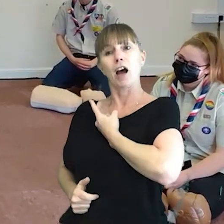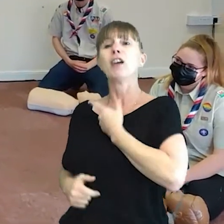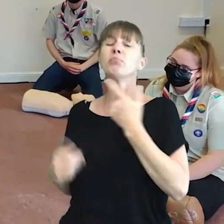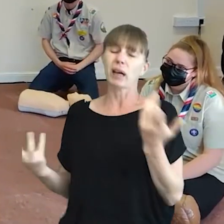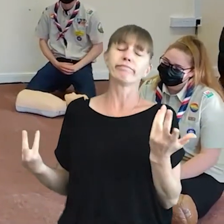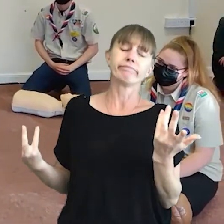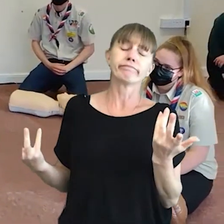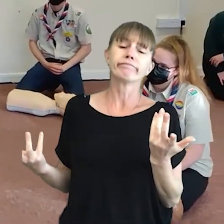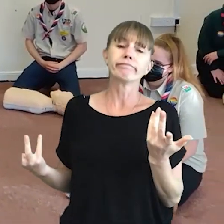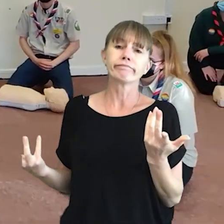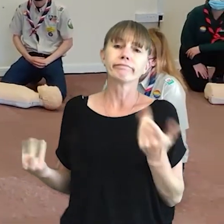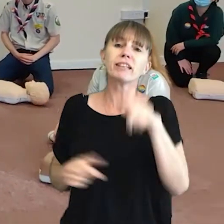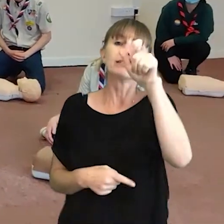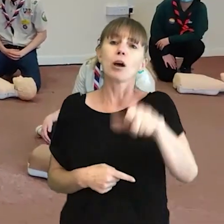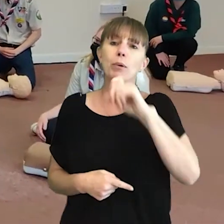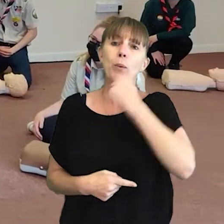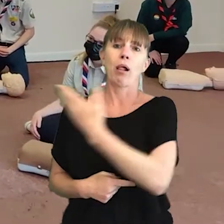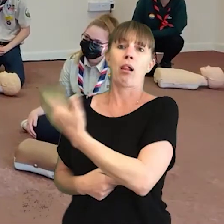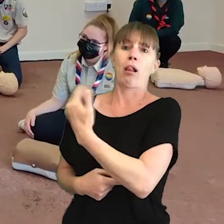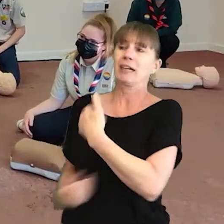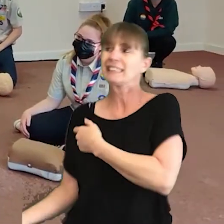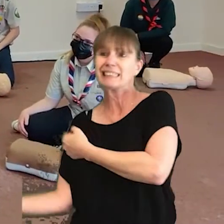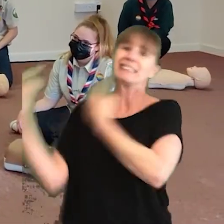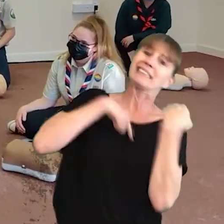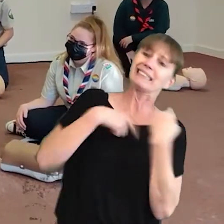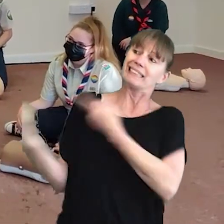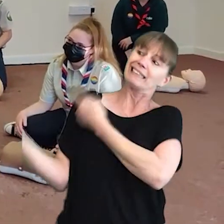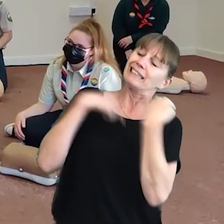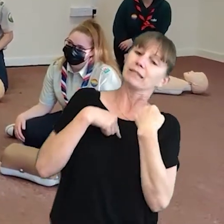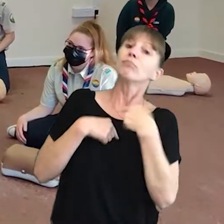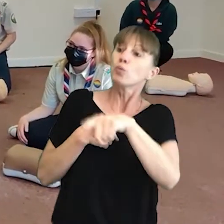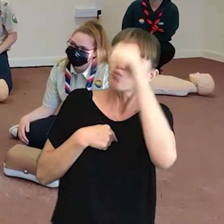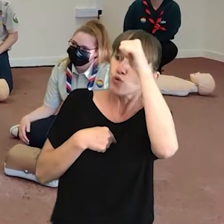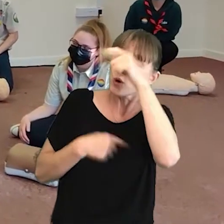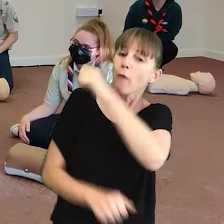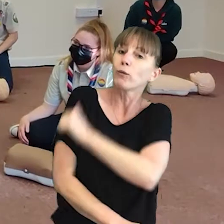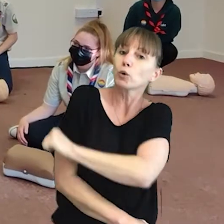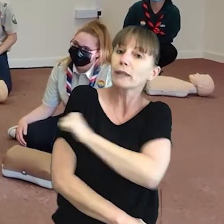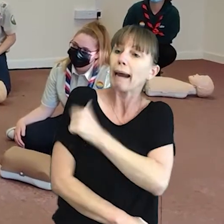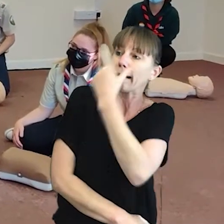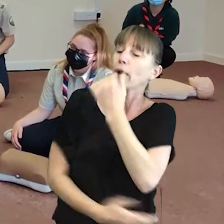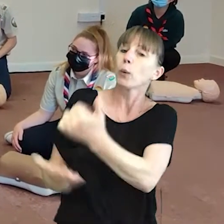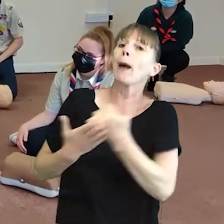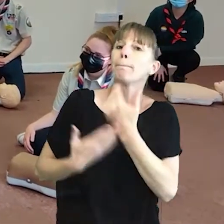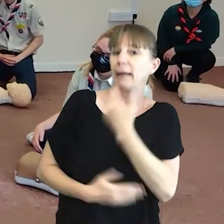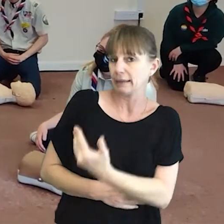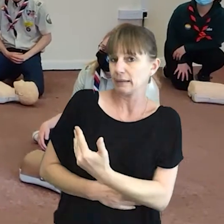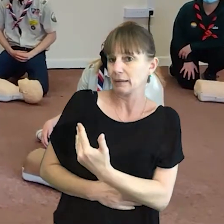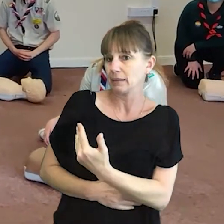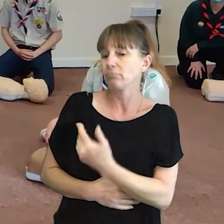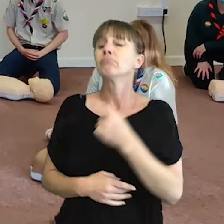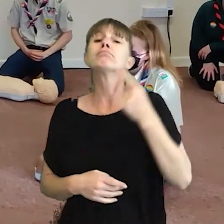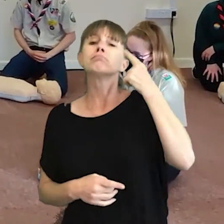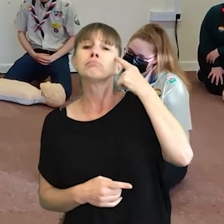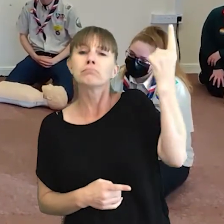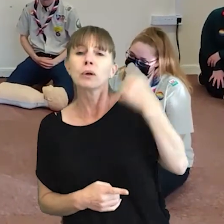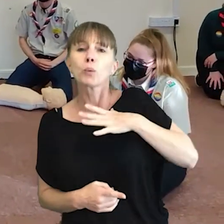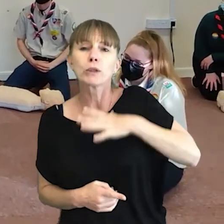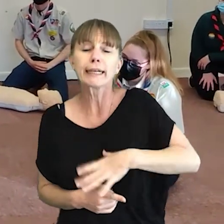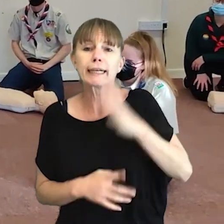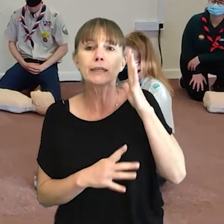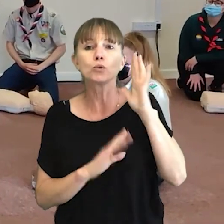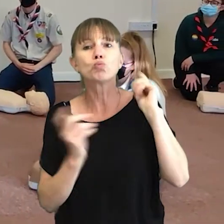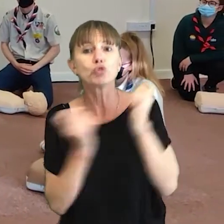likely somebody is going to come and get you and drag you to, do you know first aid? Can you come and help, please? What do you think we would need